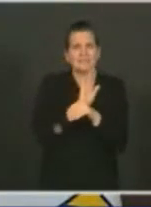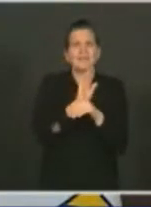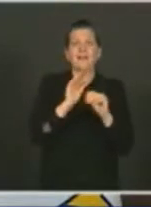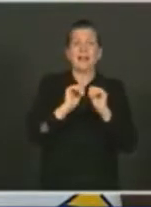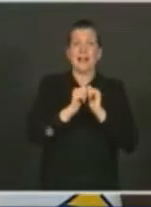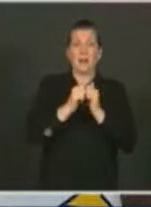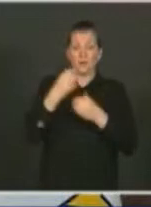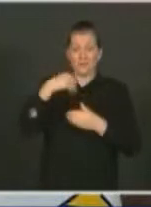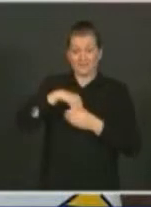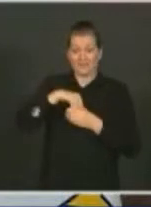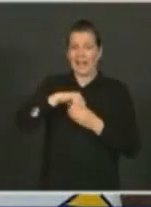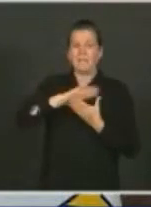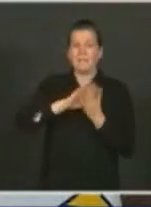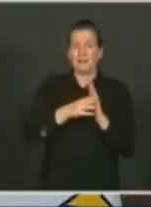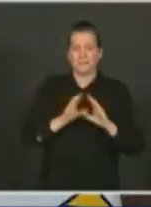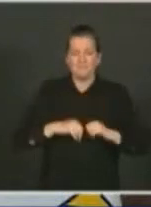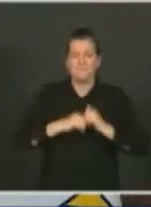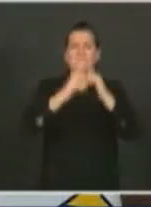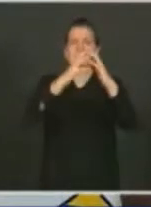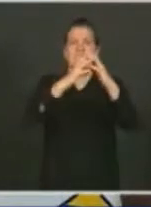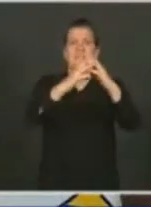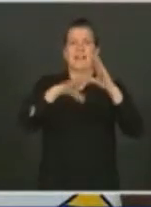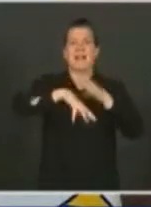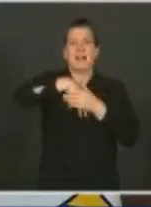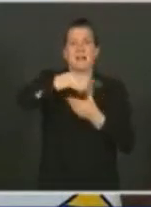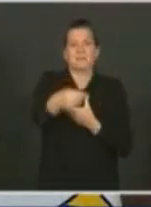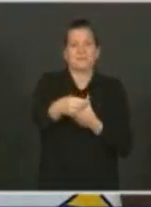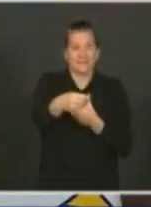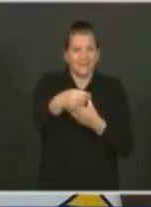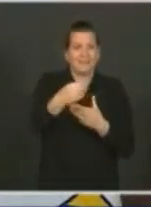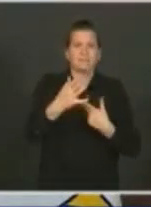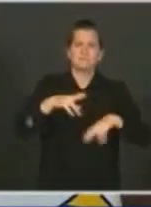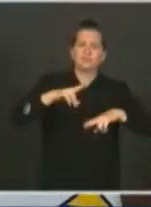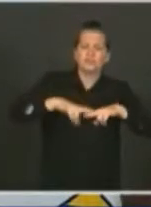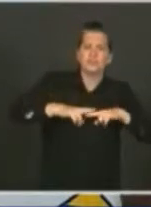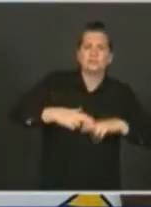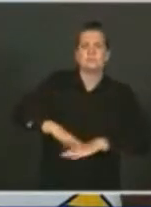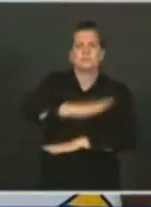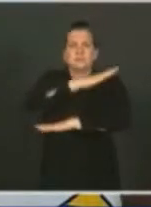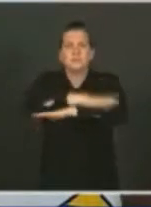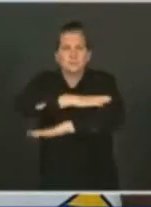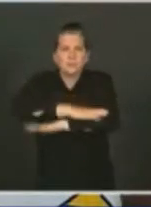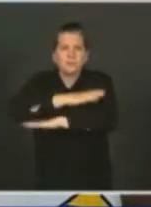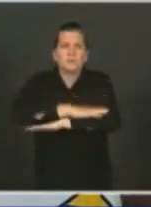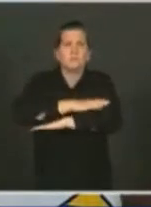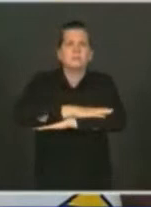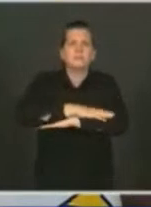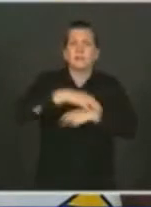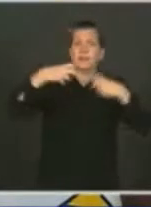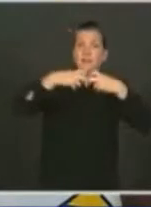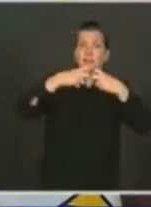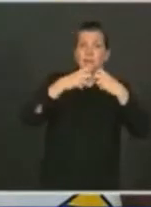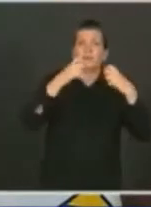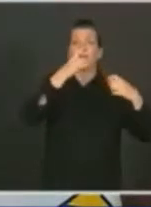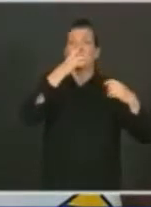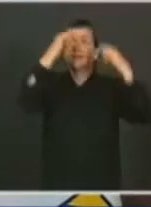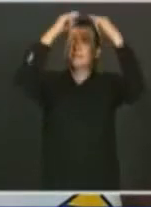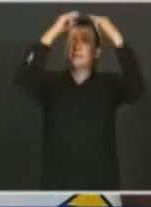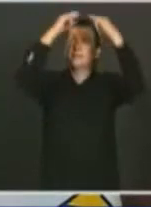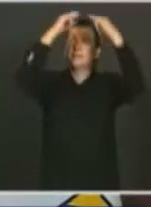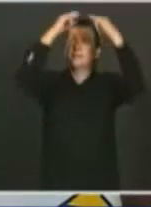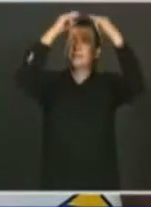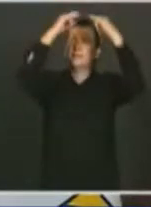outdoors. We want you to keep staying outdoors as long as possible. It is so much safer outside and in places with a